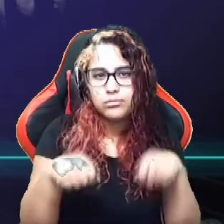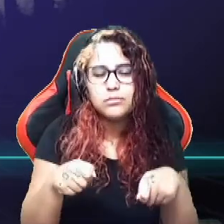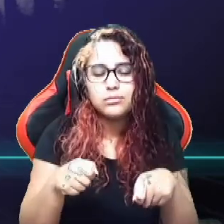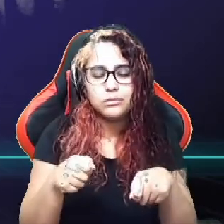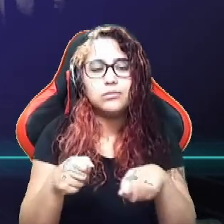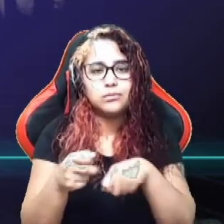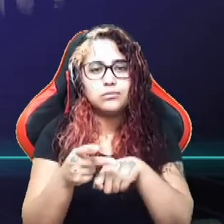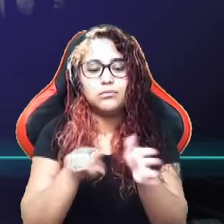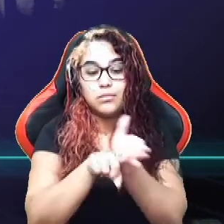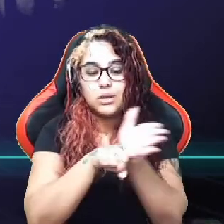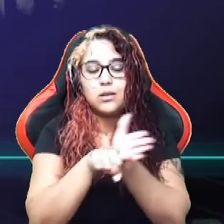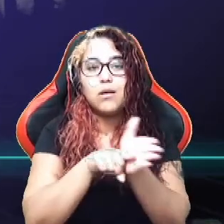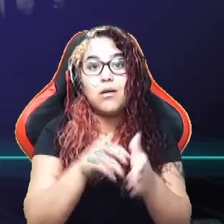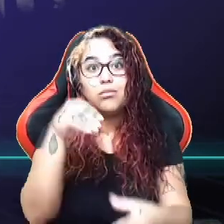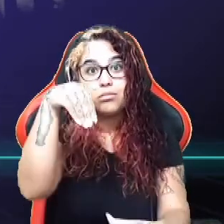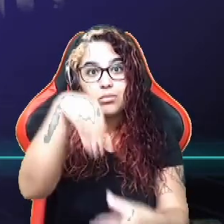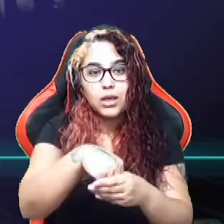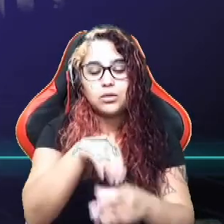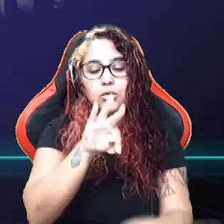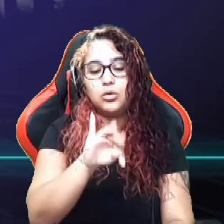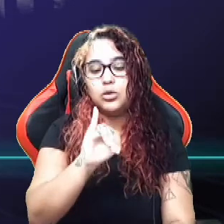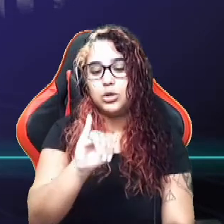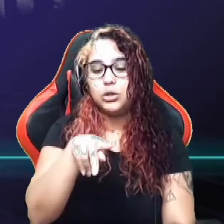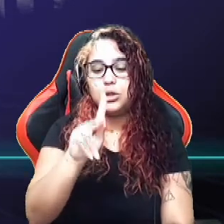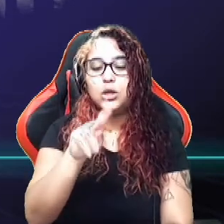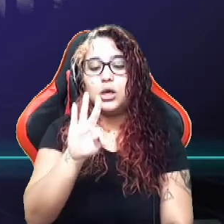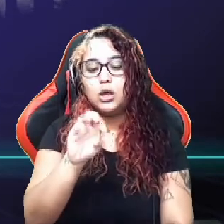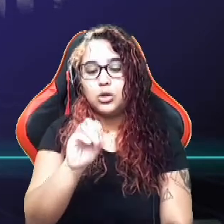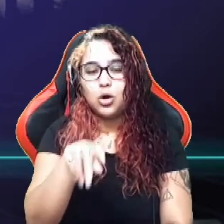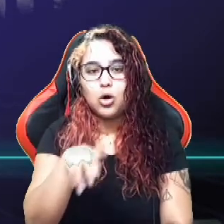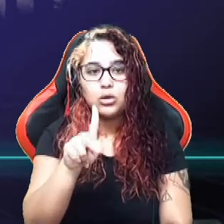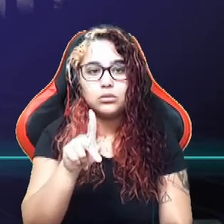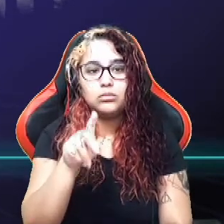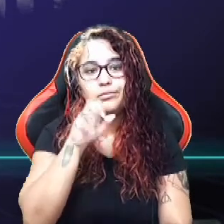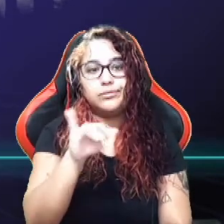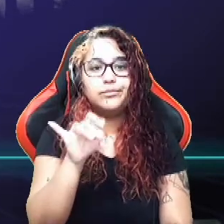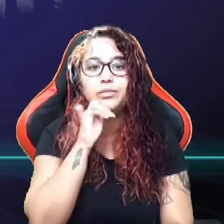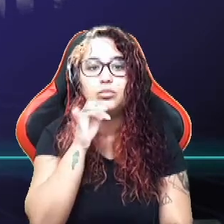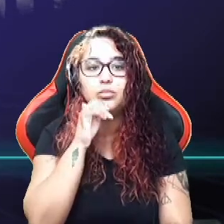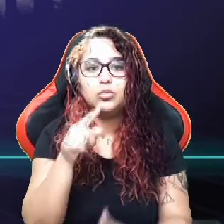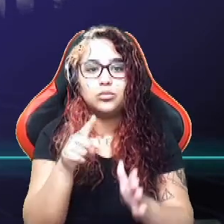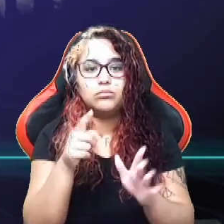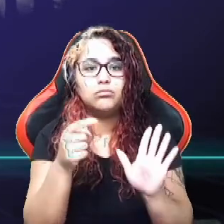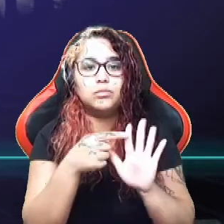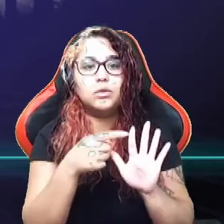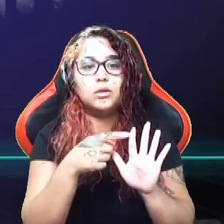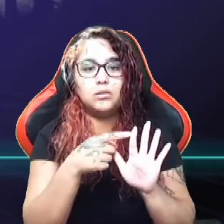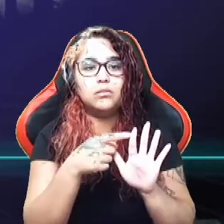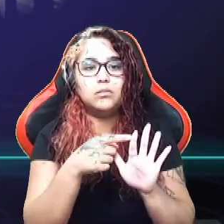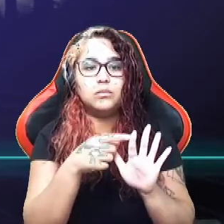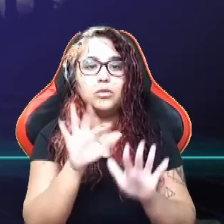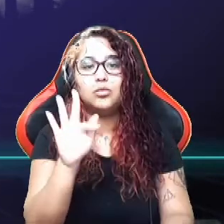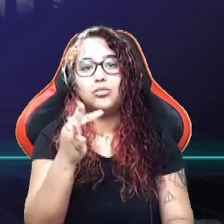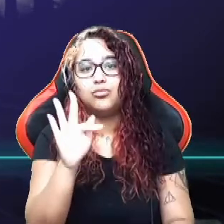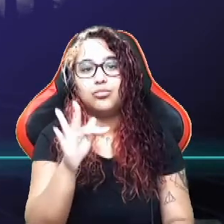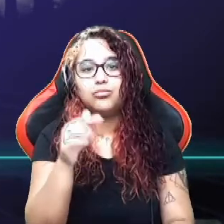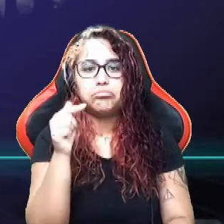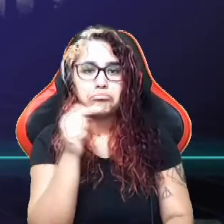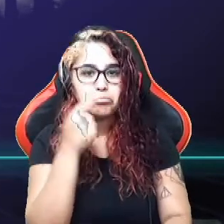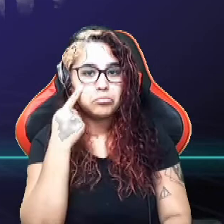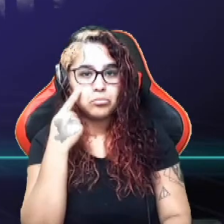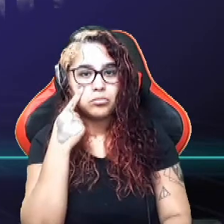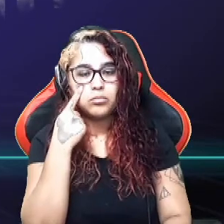these are some numbers which are open. You can find them on the platform. If you look at Free Fire, at a hashtag, for example, you'll see these